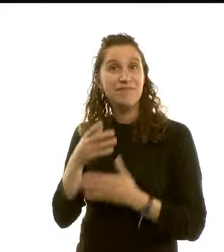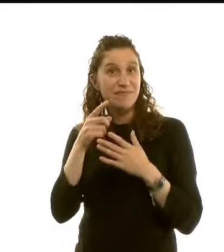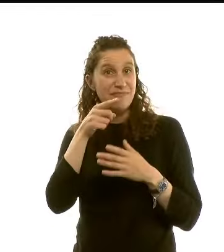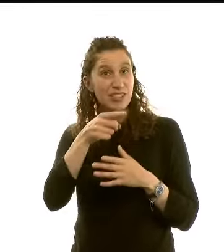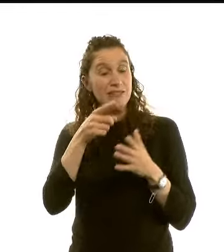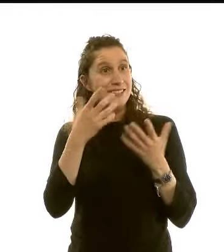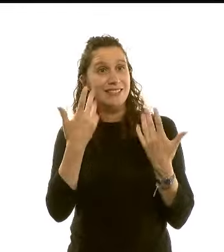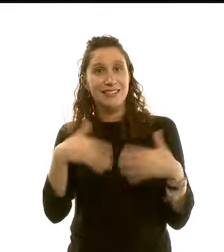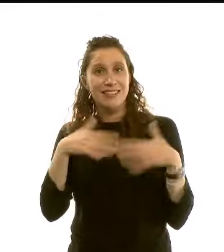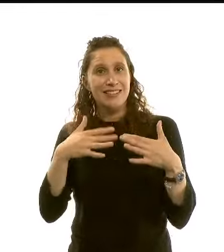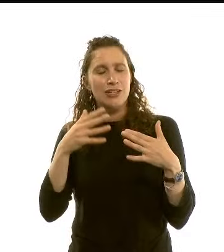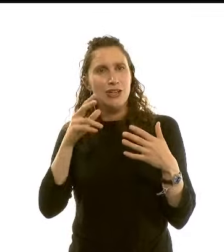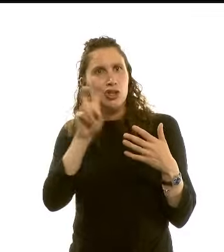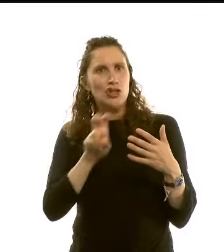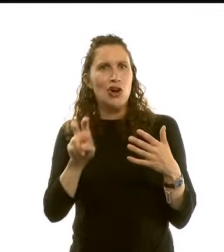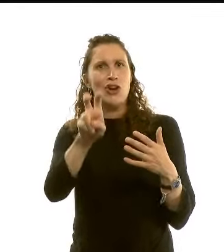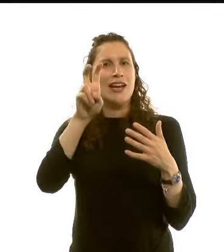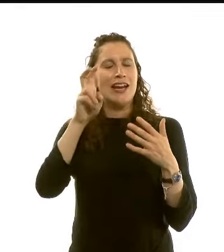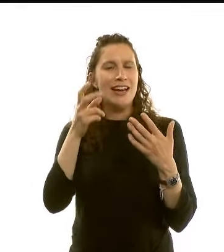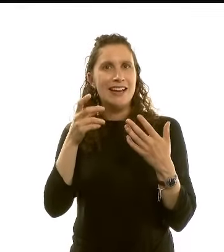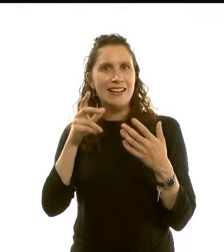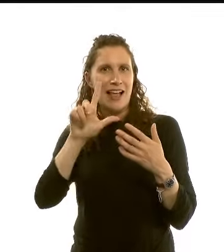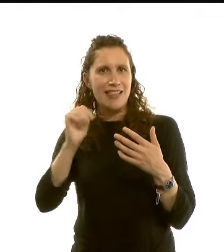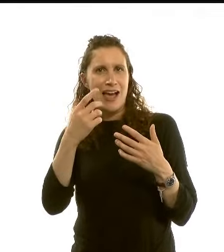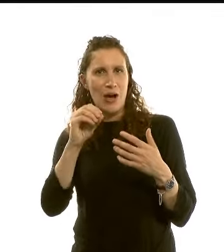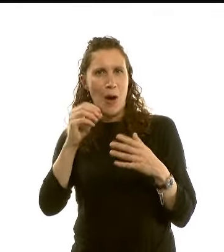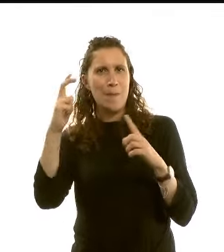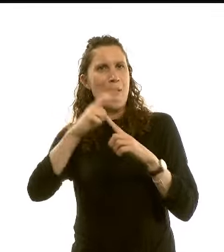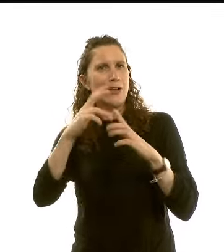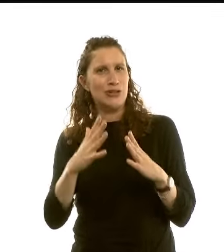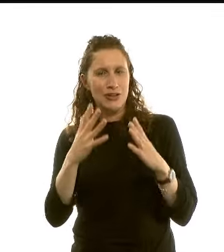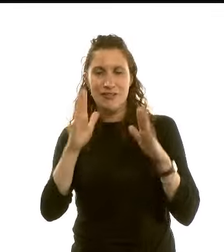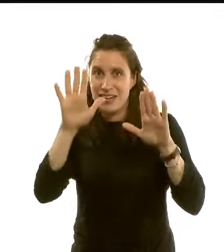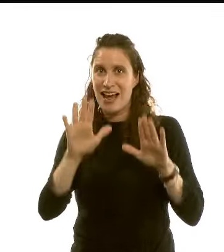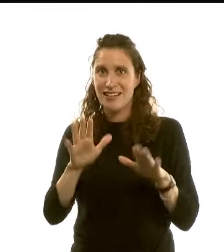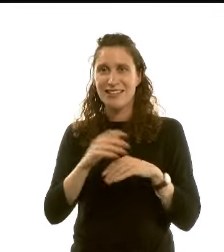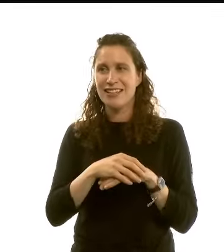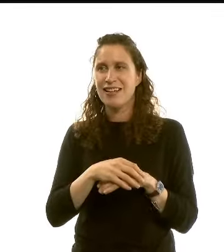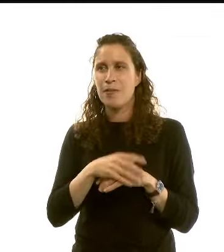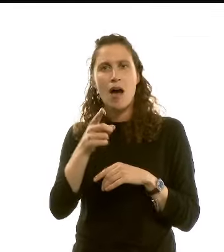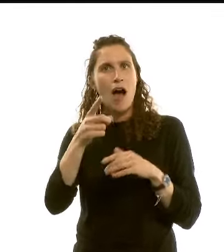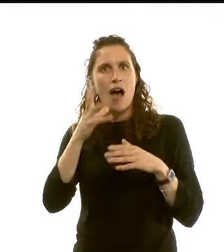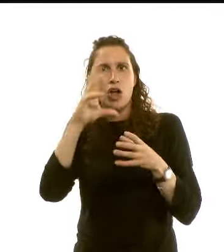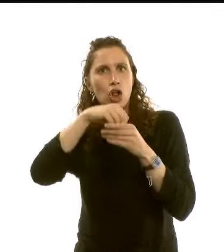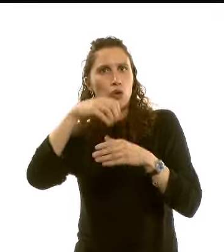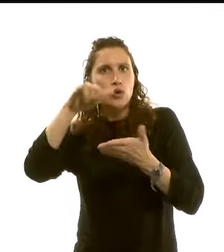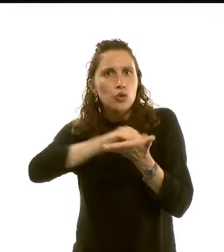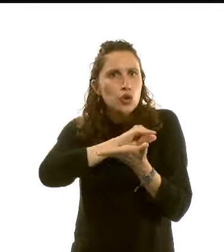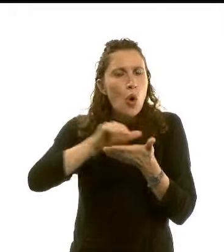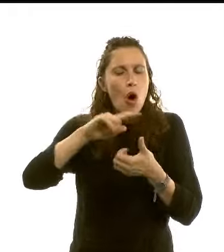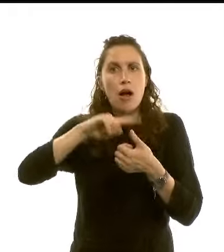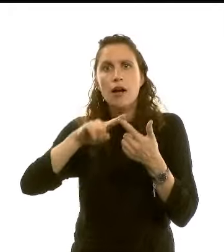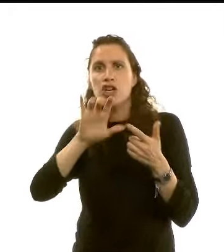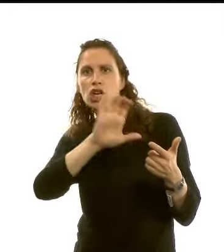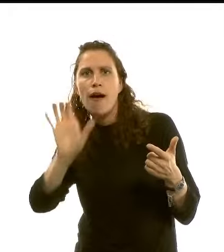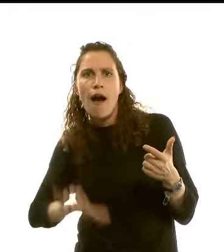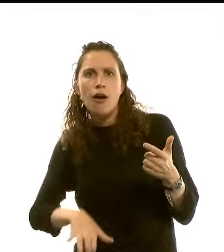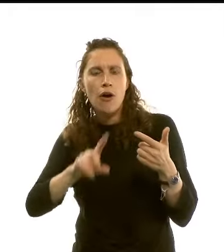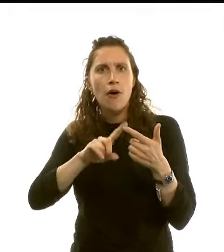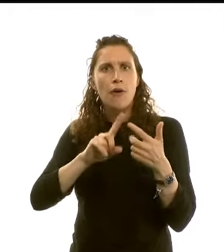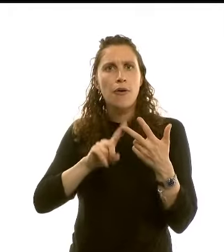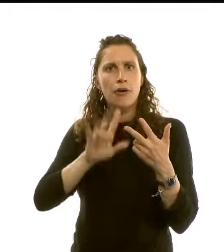You mentioned Lego Masters, which was amazing if people haven't seen it. But I love that you're also bringing in your roots, going to New York. I saw some Chicago over there. So you bring a